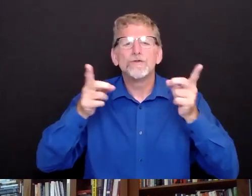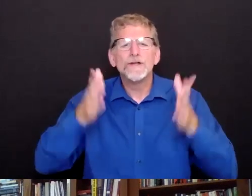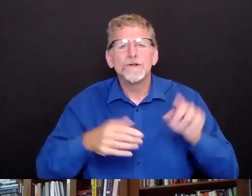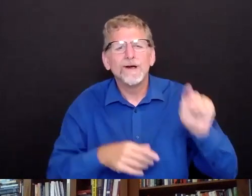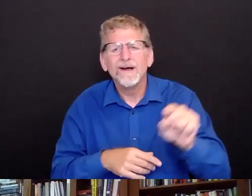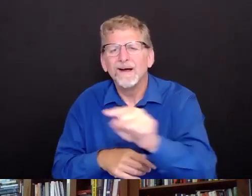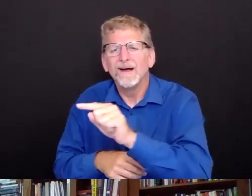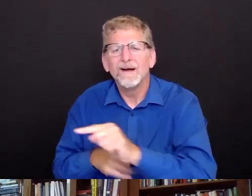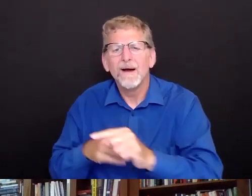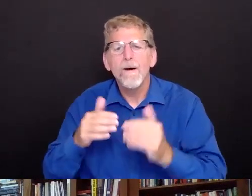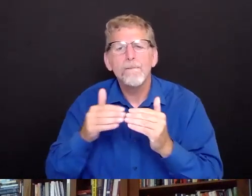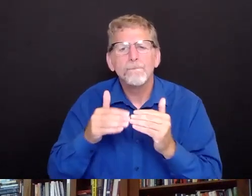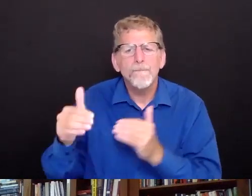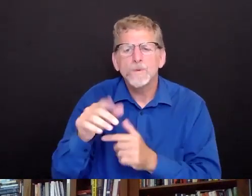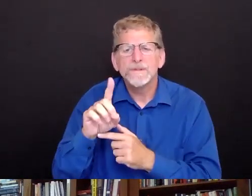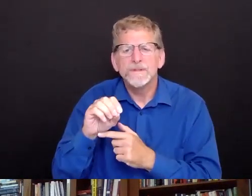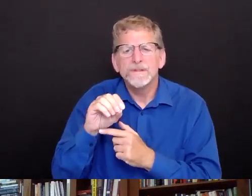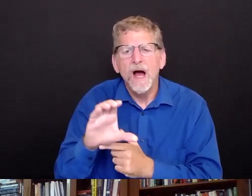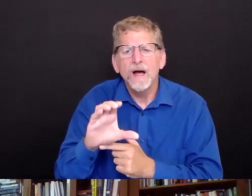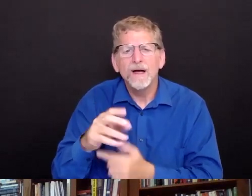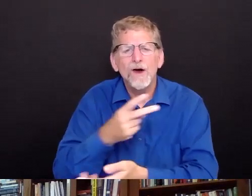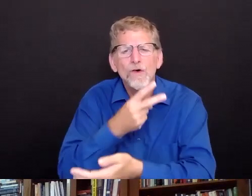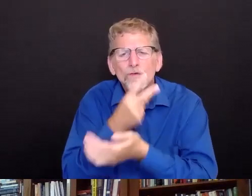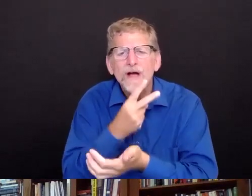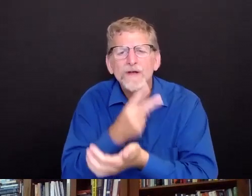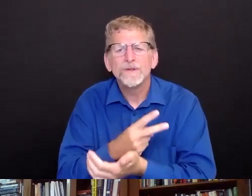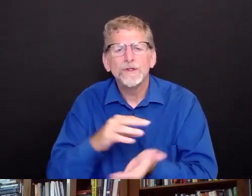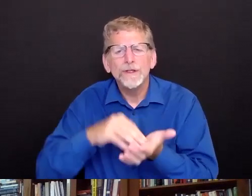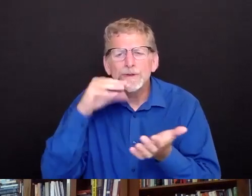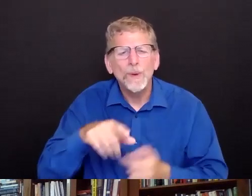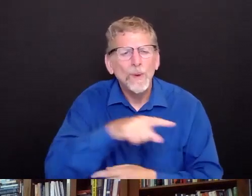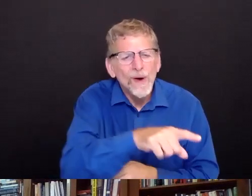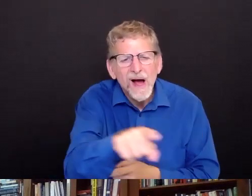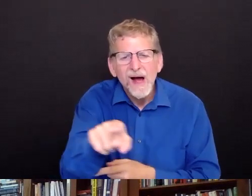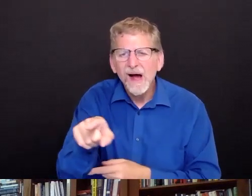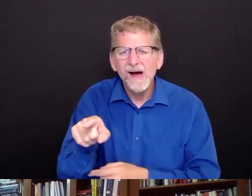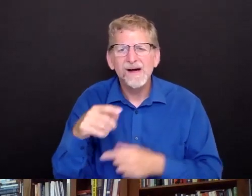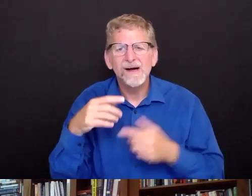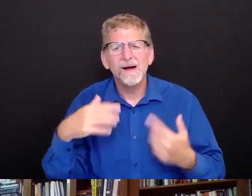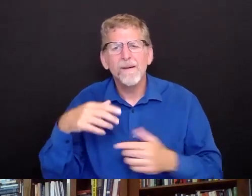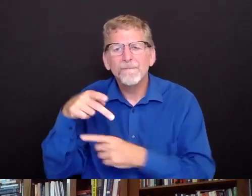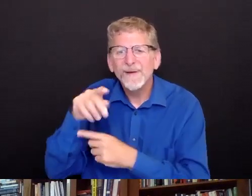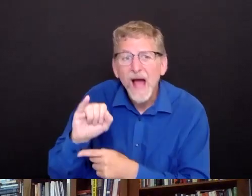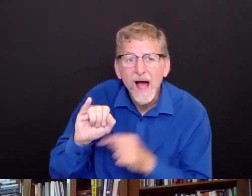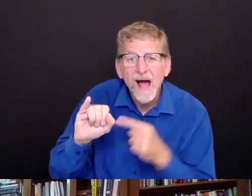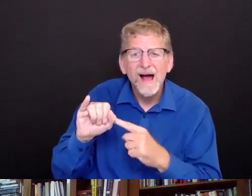support offices, to all the PIs who support postdoctoral training, who are working hard to